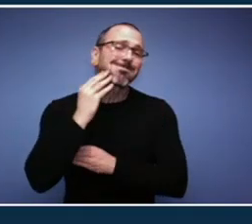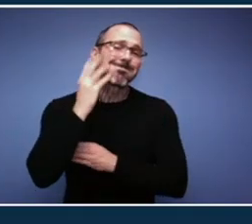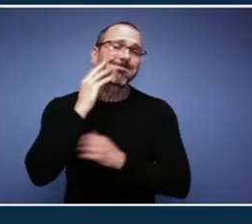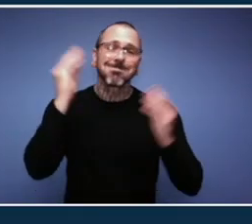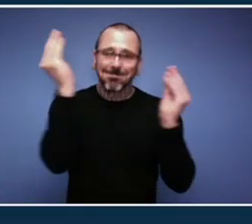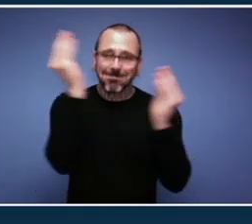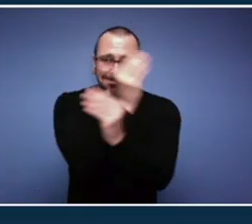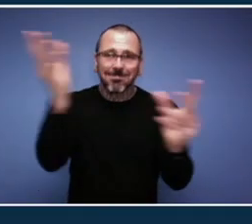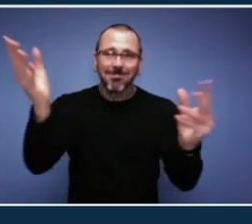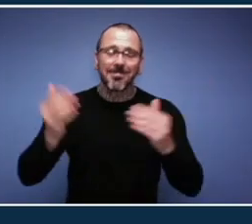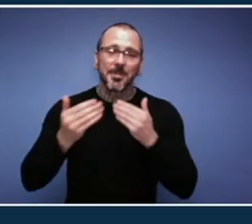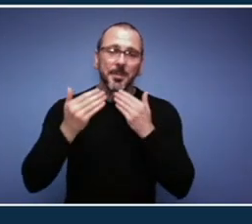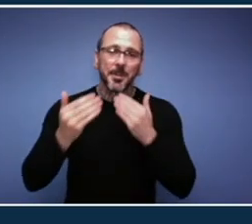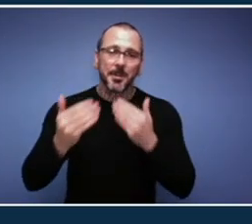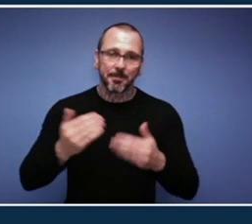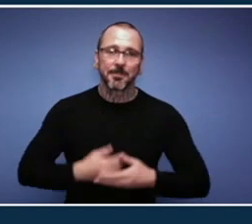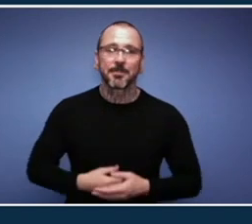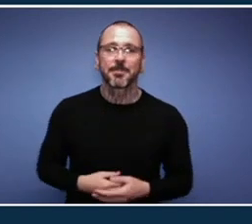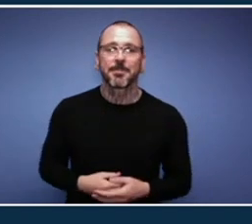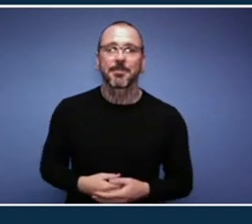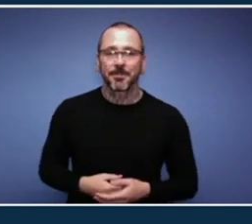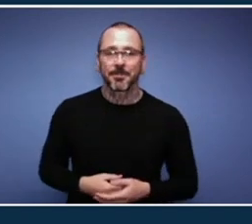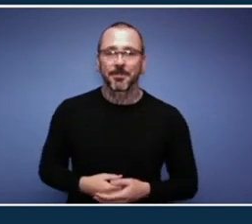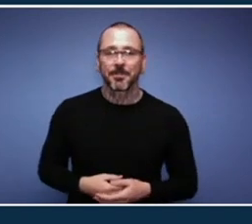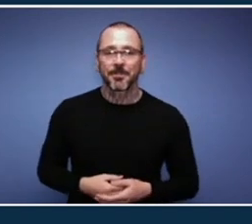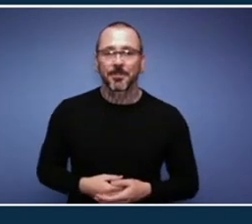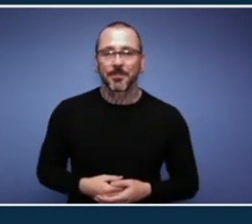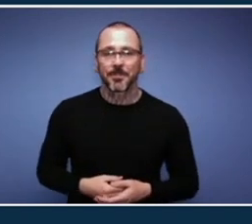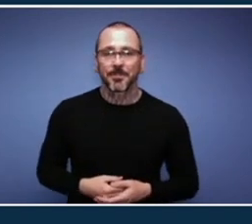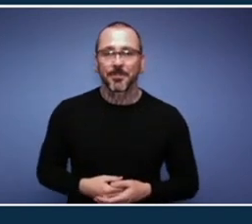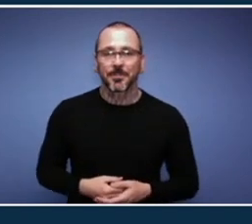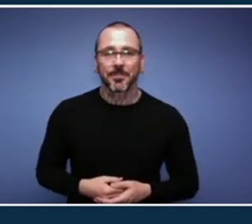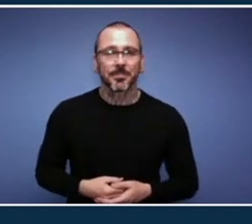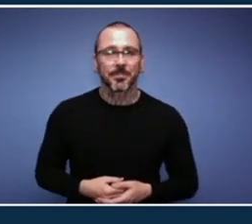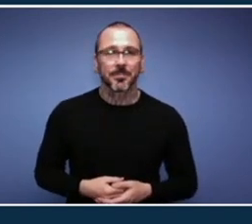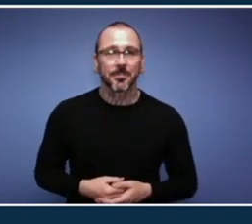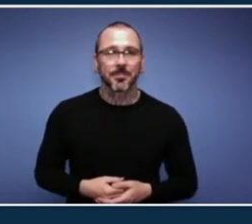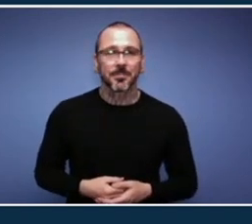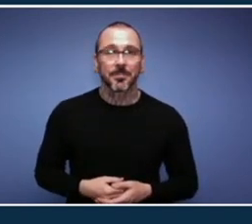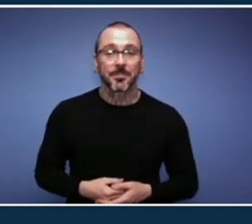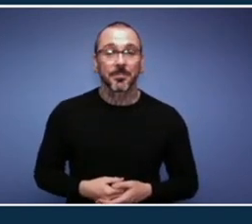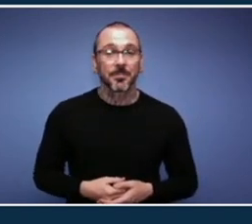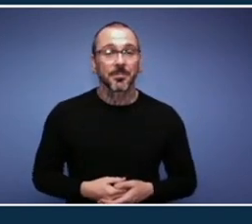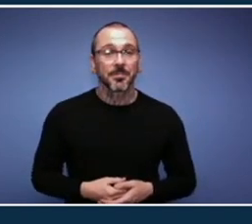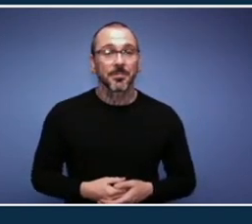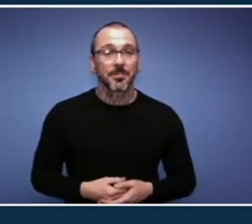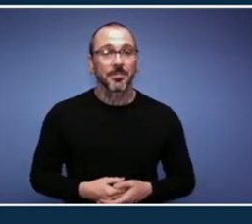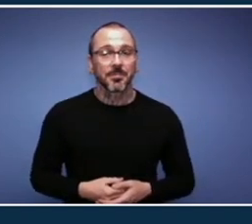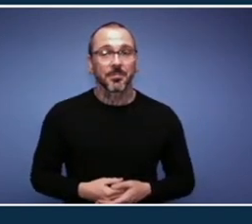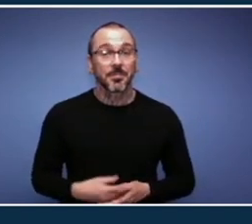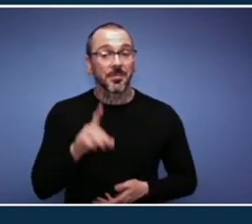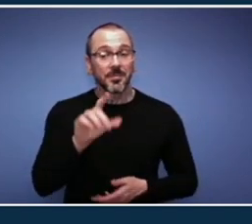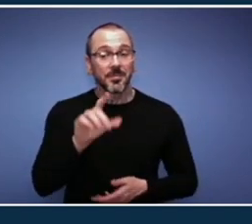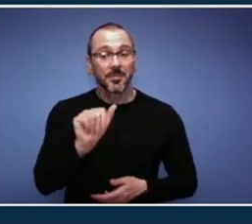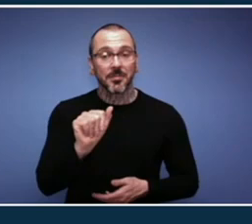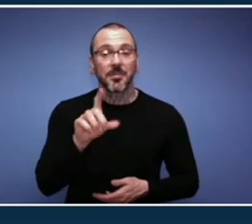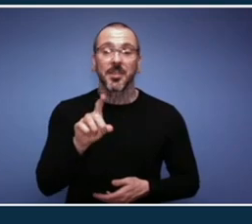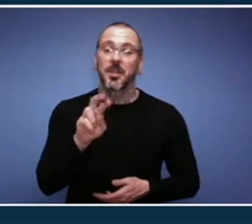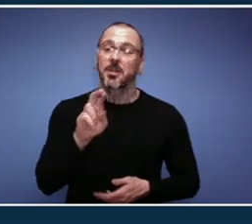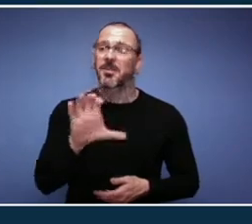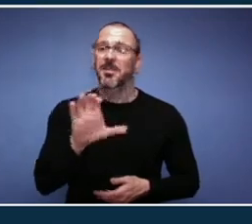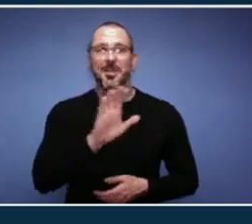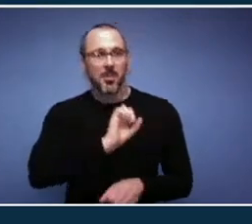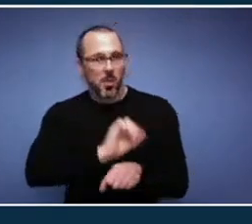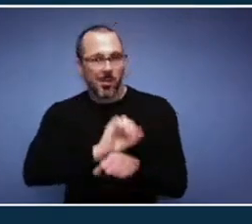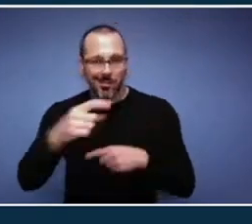and Claire, and thank you as well for the work you and the rest of the Disability Rights Coalition have done and will continue